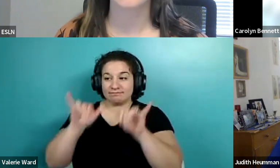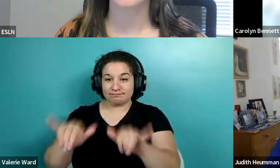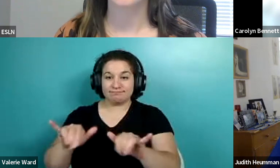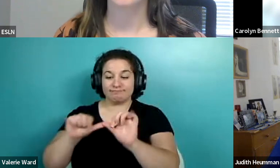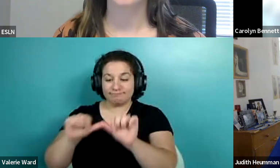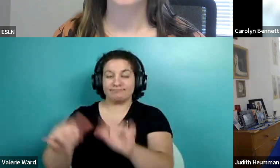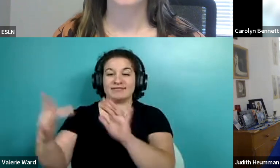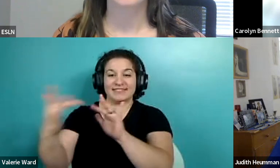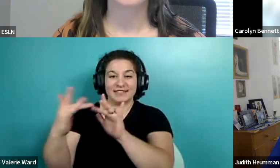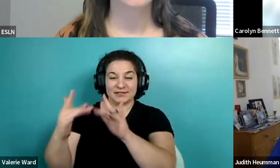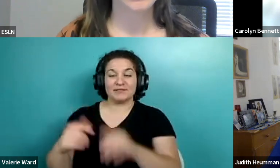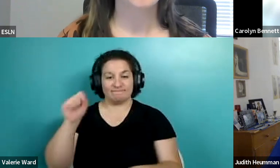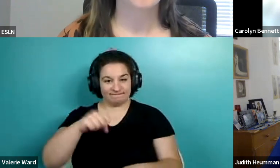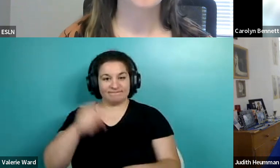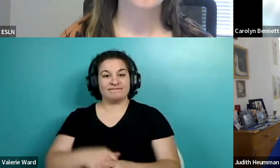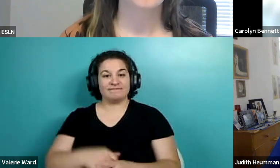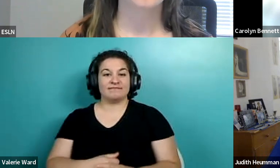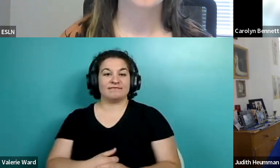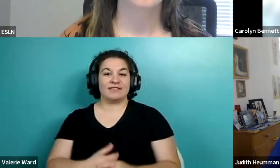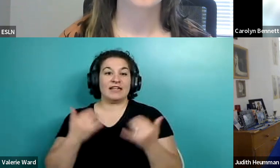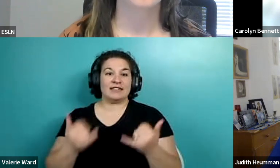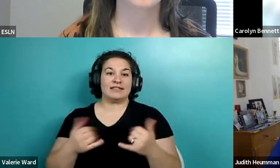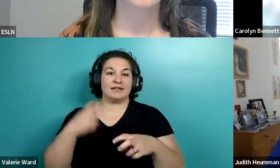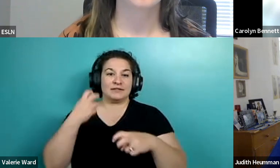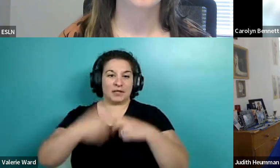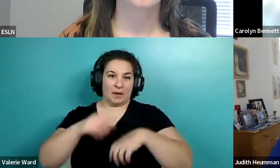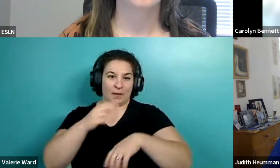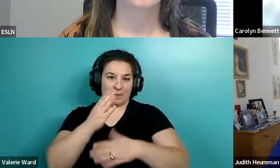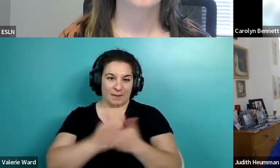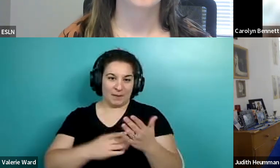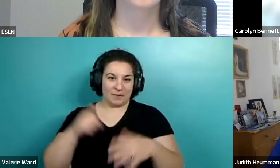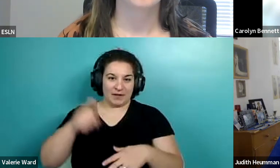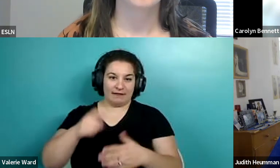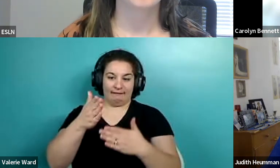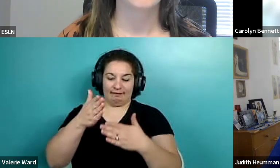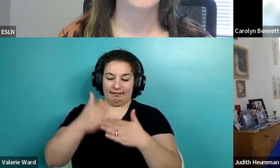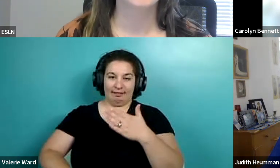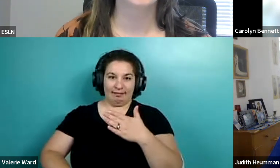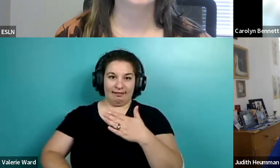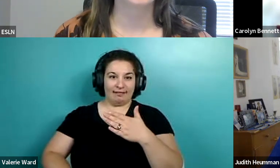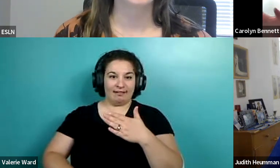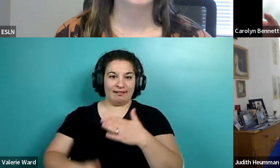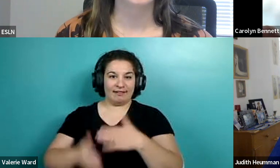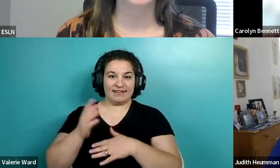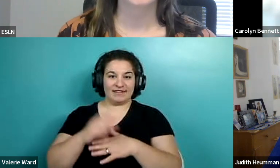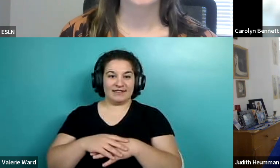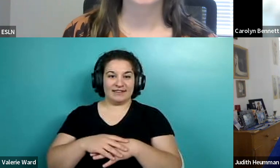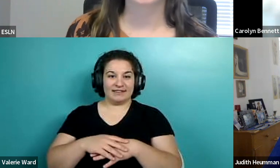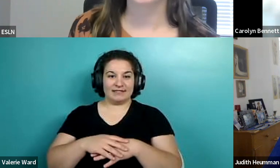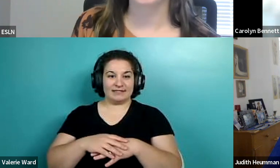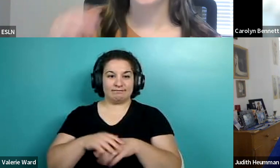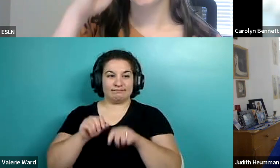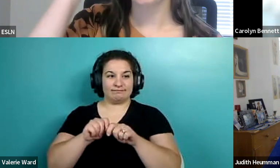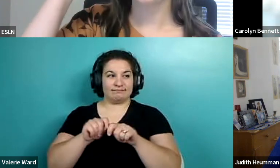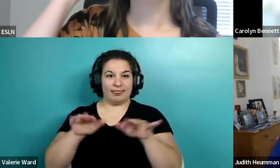absolutely. All right. Now's the hard part because we have to end the webinar, which always feels like you're sending everybody into the I know. far reaches,